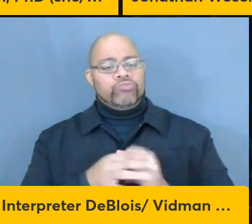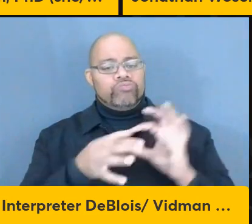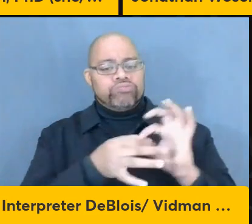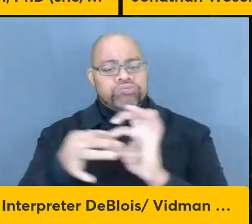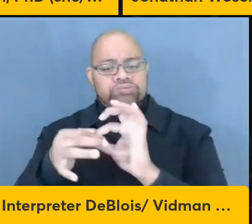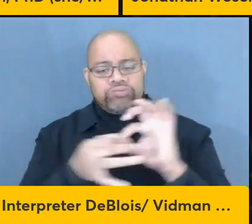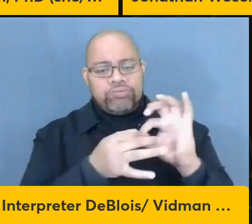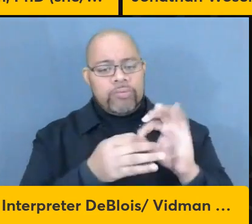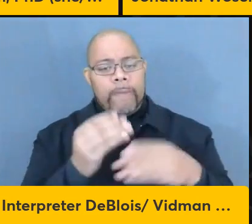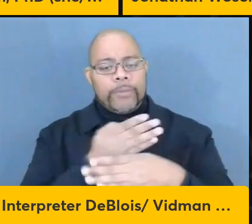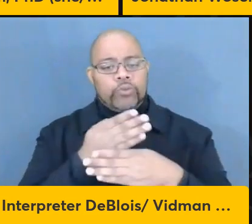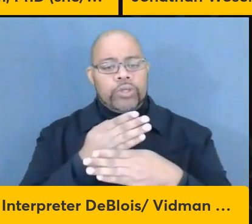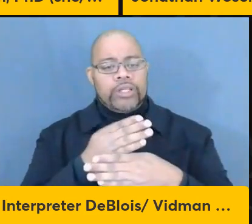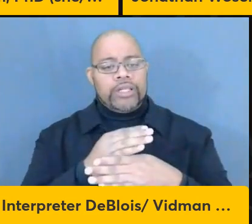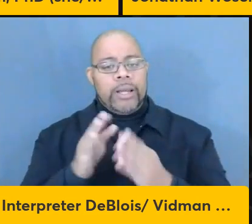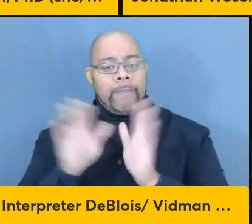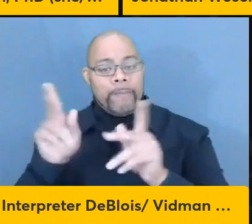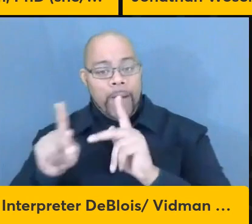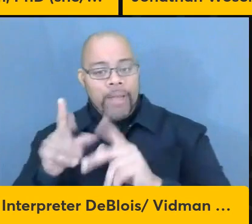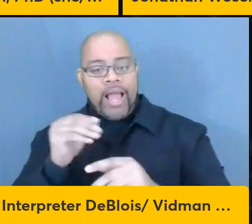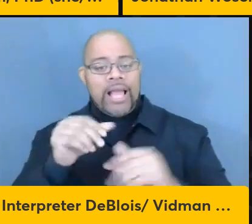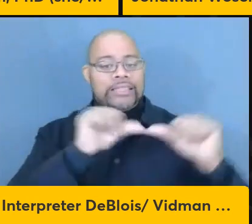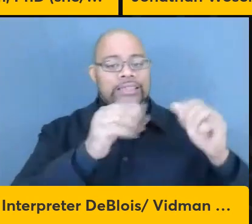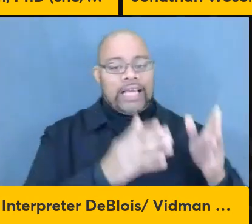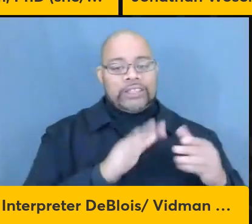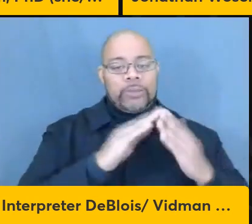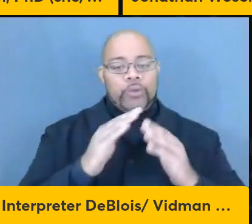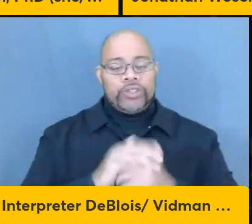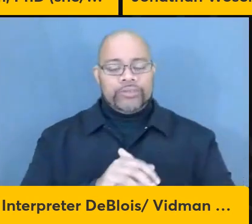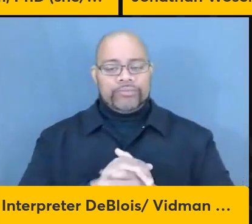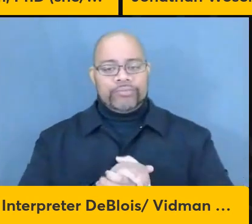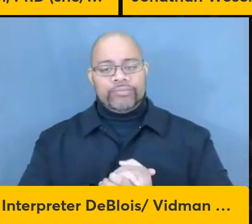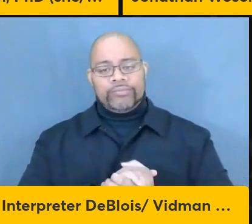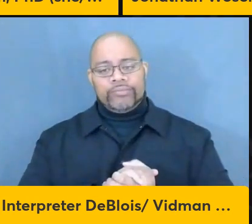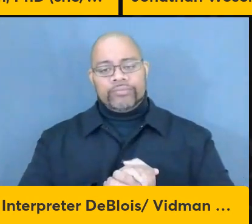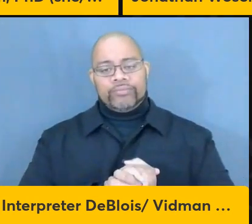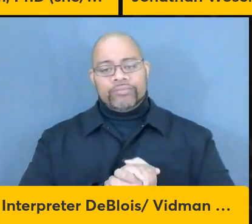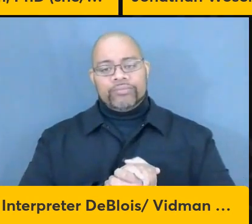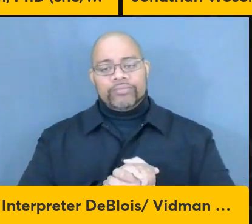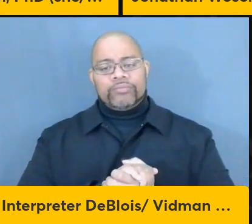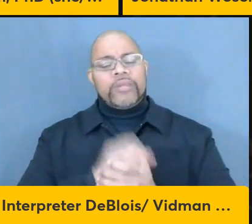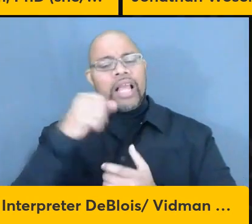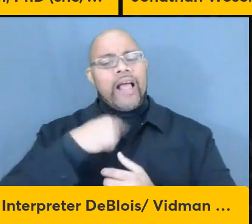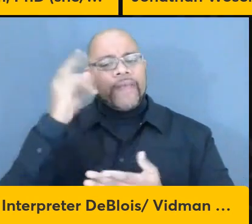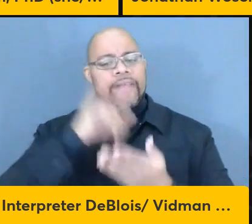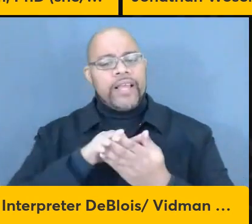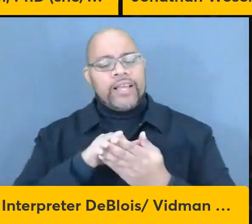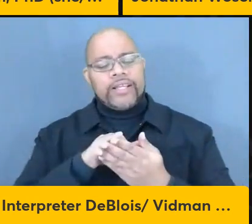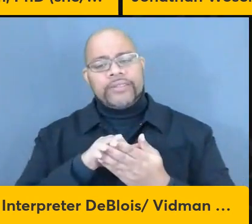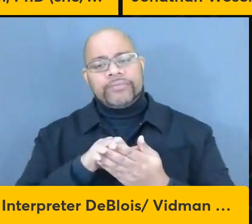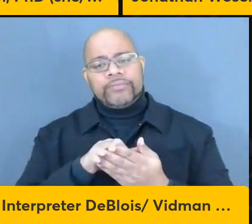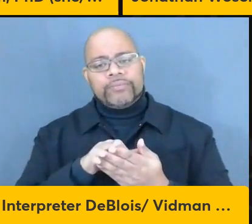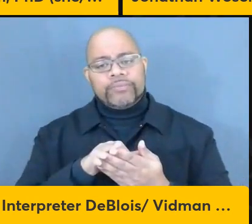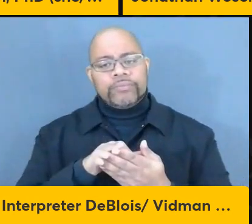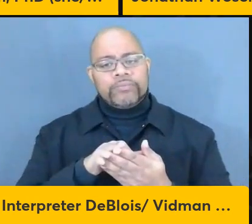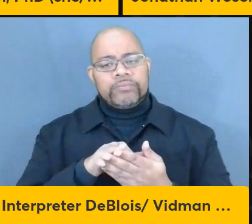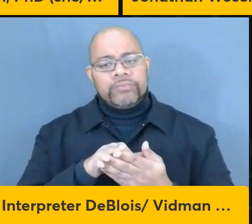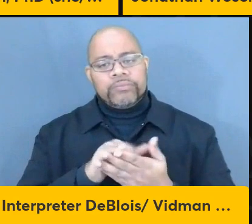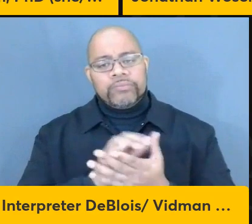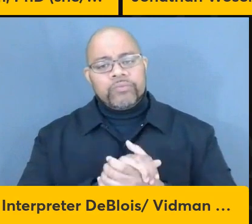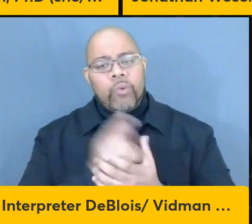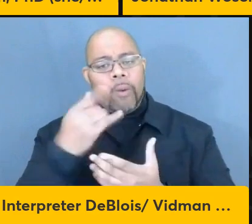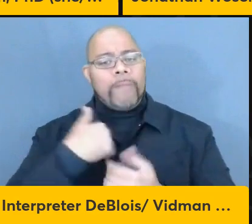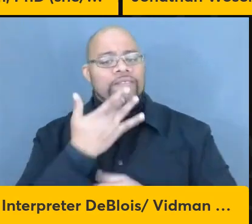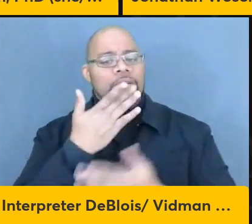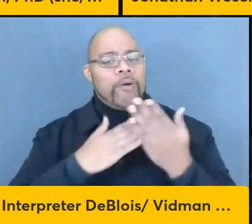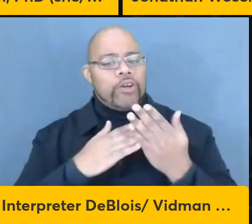between the general public and the science community? Yeah, I think that's, one of my